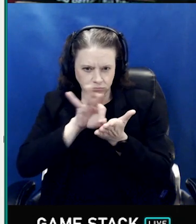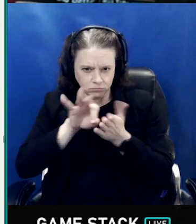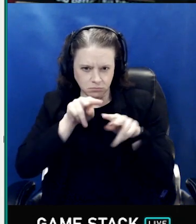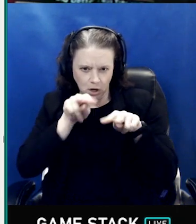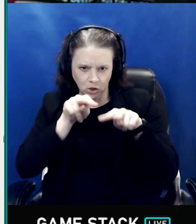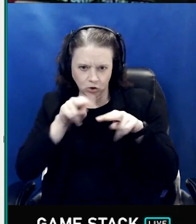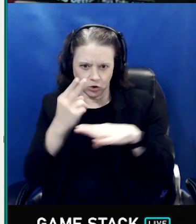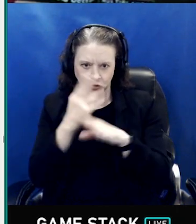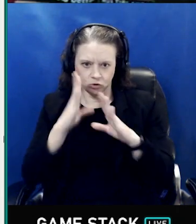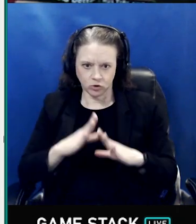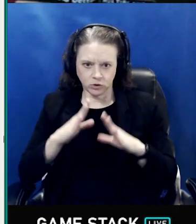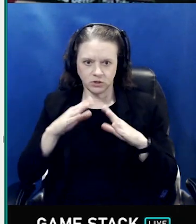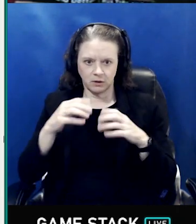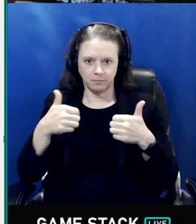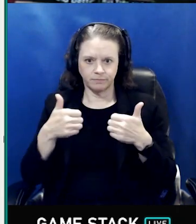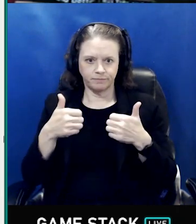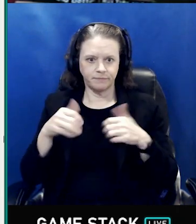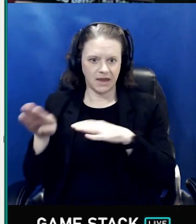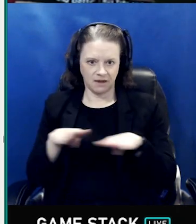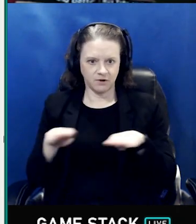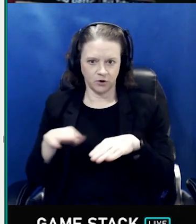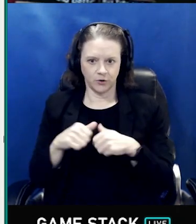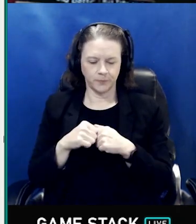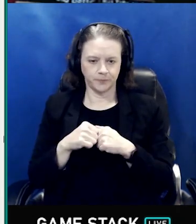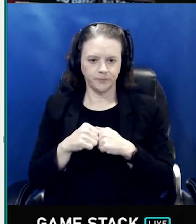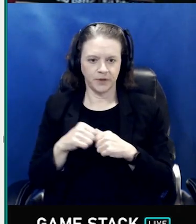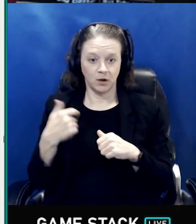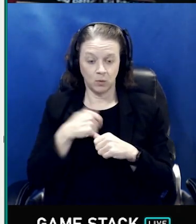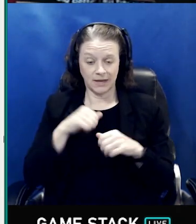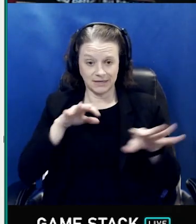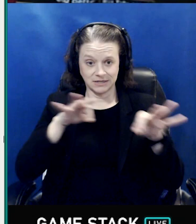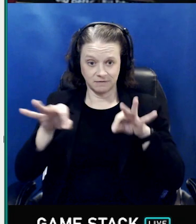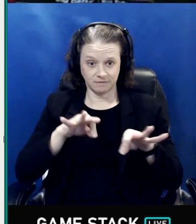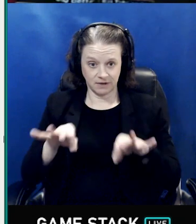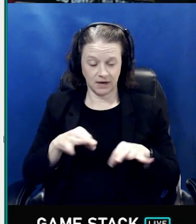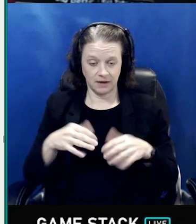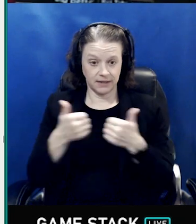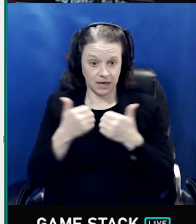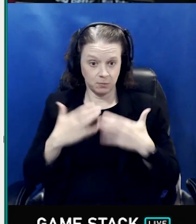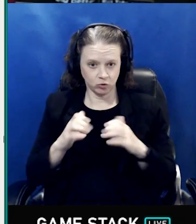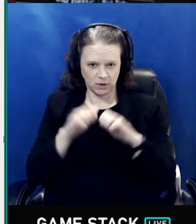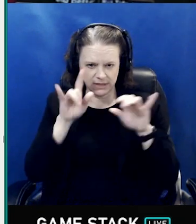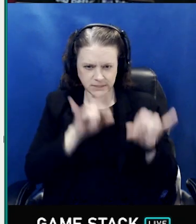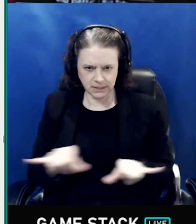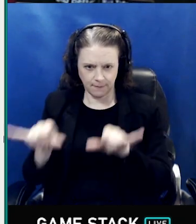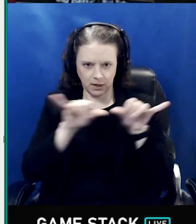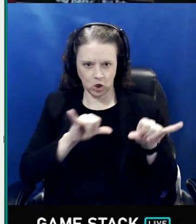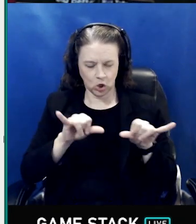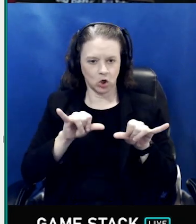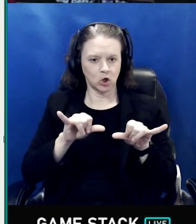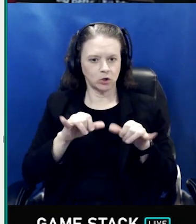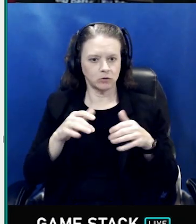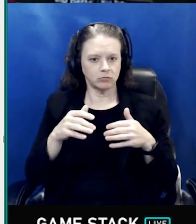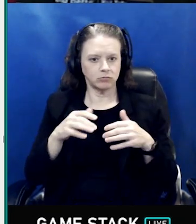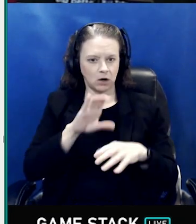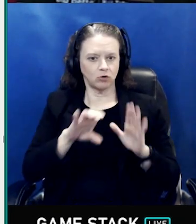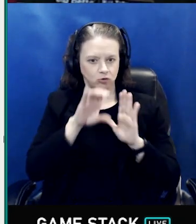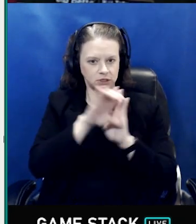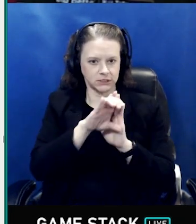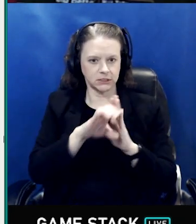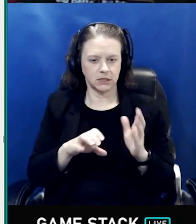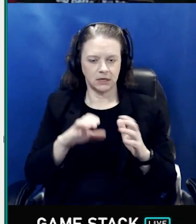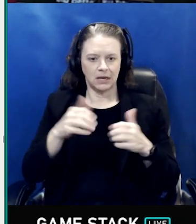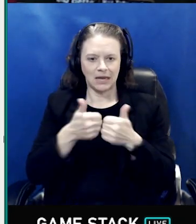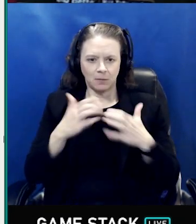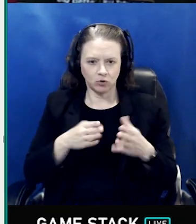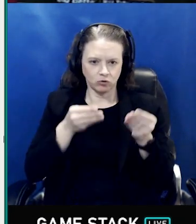game log, we can define group of gamers with a similar characteristic key gamers who spend a lot of money, gamers who will